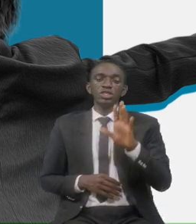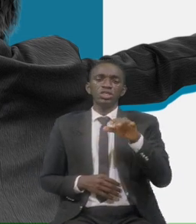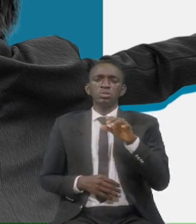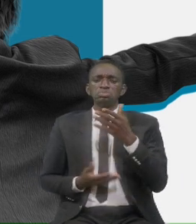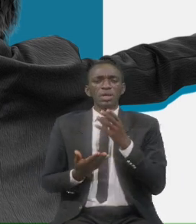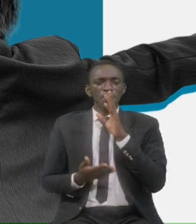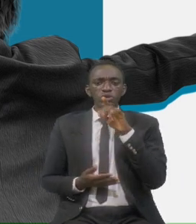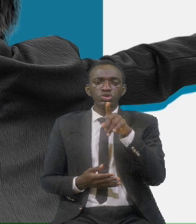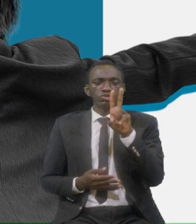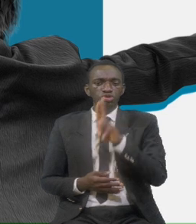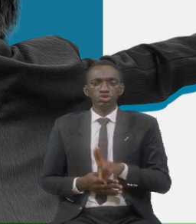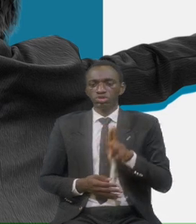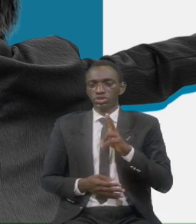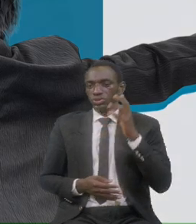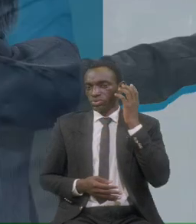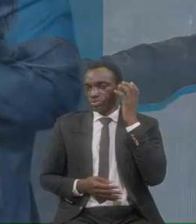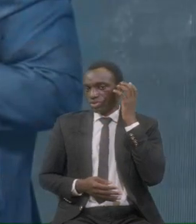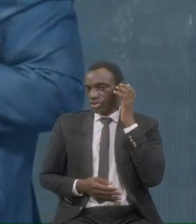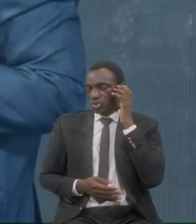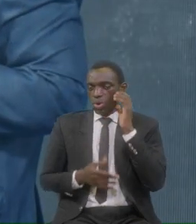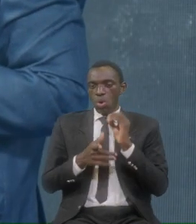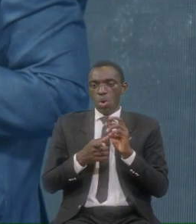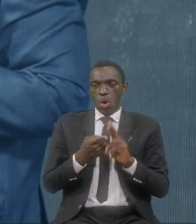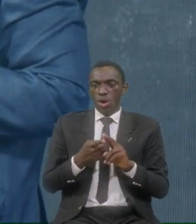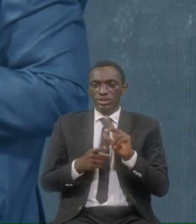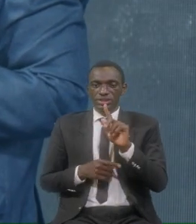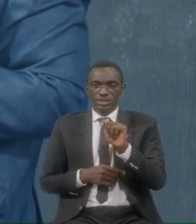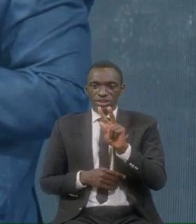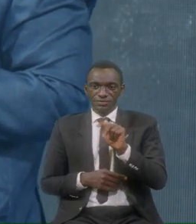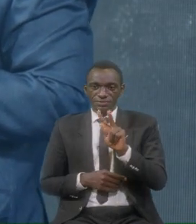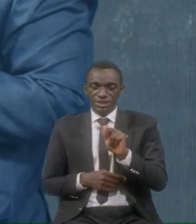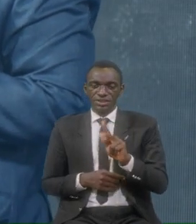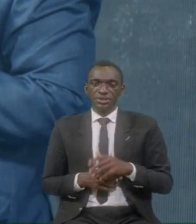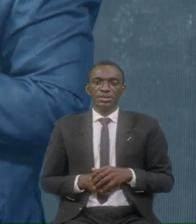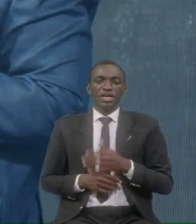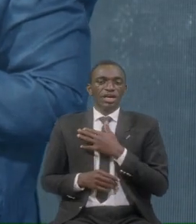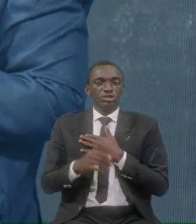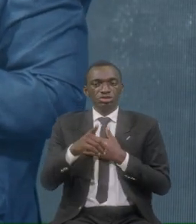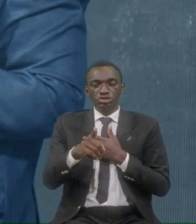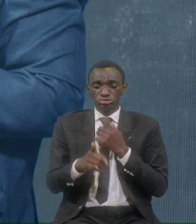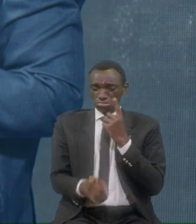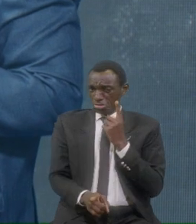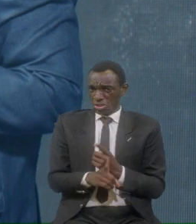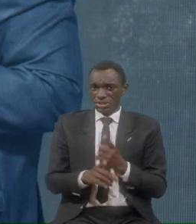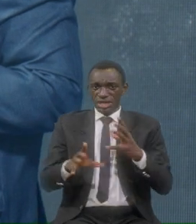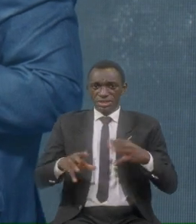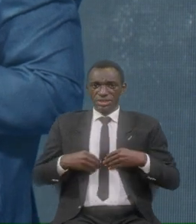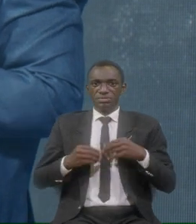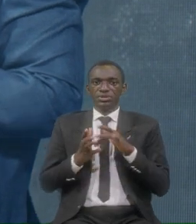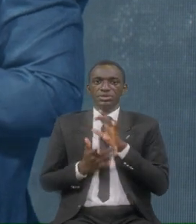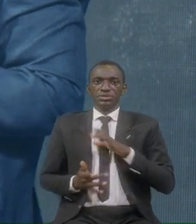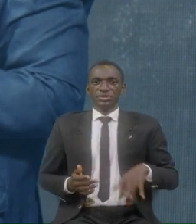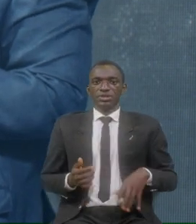or television and you have just given your life to Christ, please send your